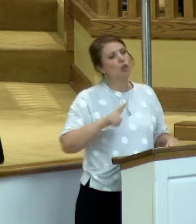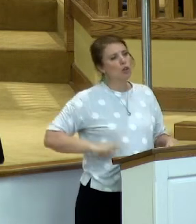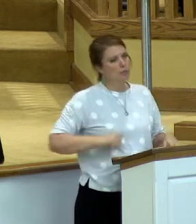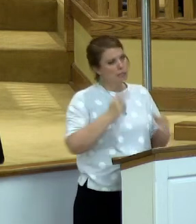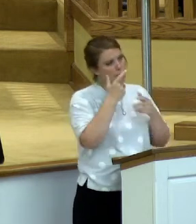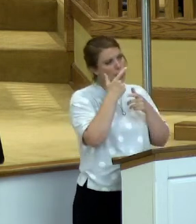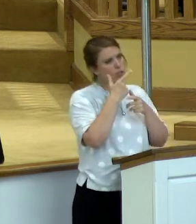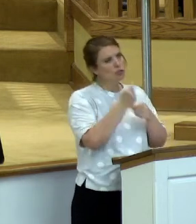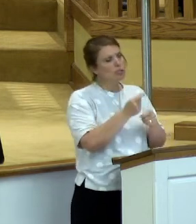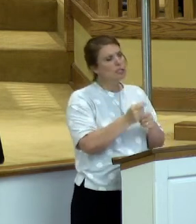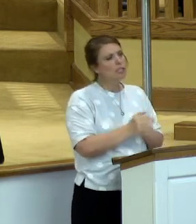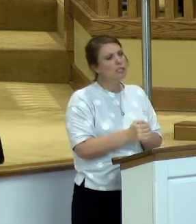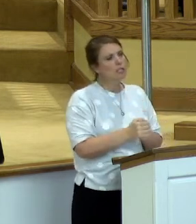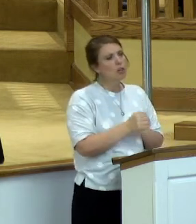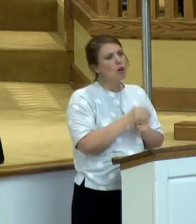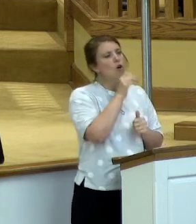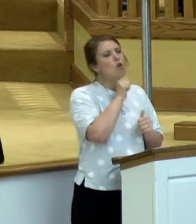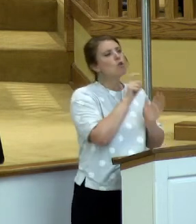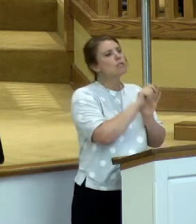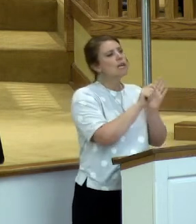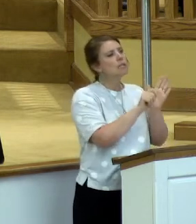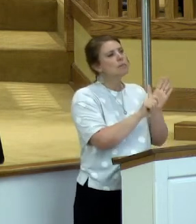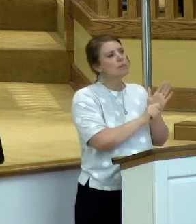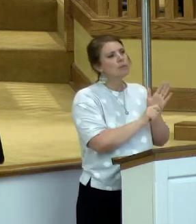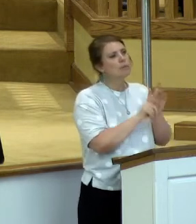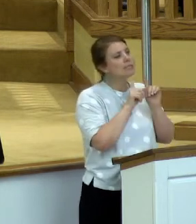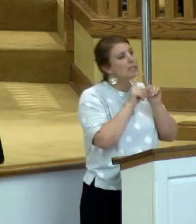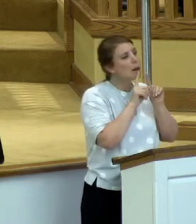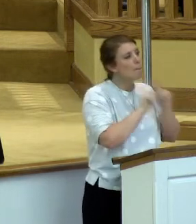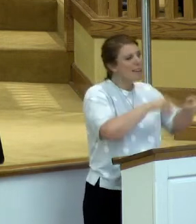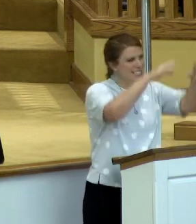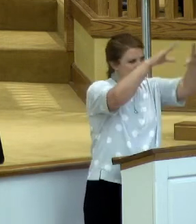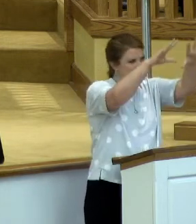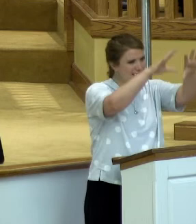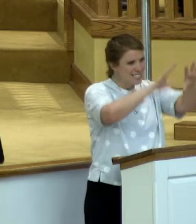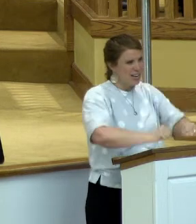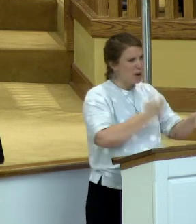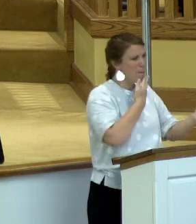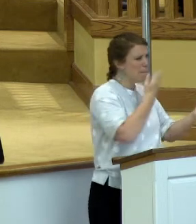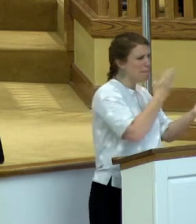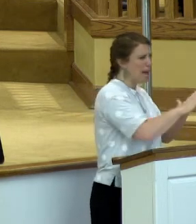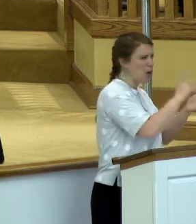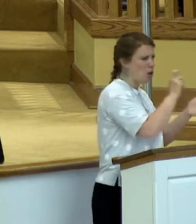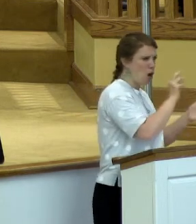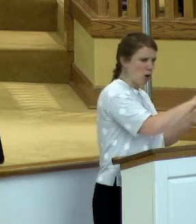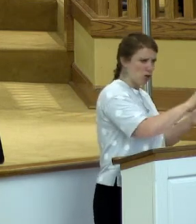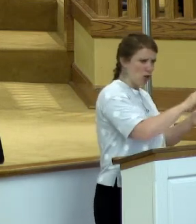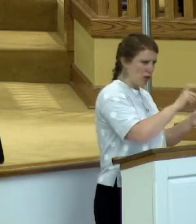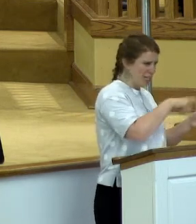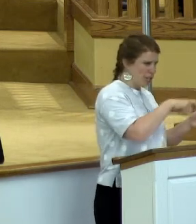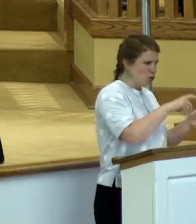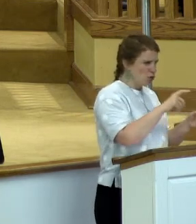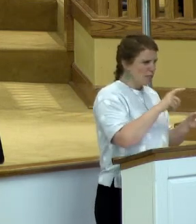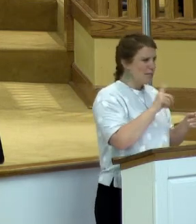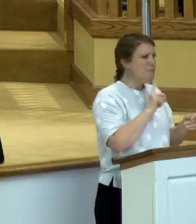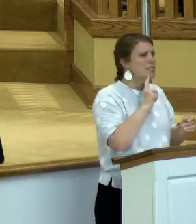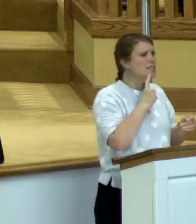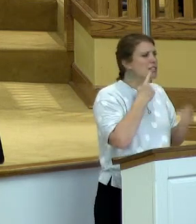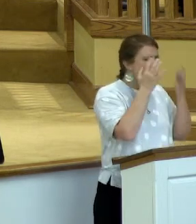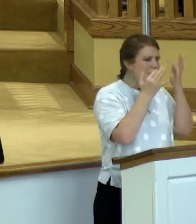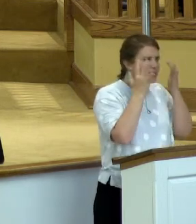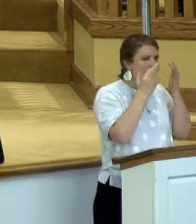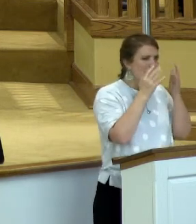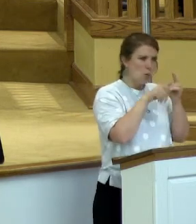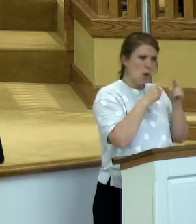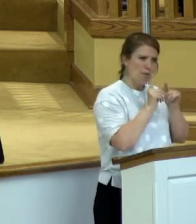was an interesting take. I really enjoyed this. Old Testament, they were commanded to tear down wicked altars. So we need to do some serious thinking that